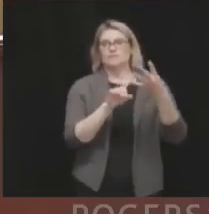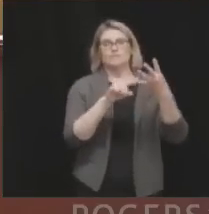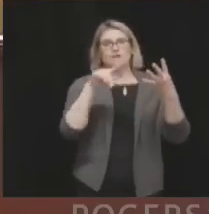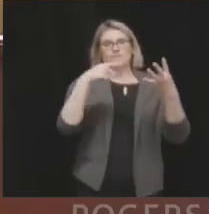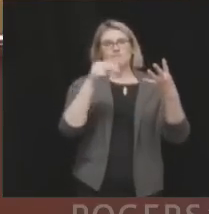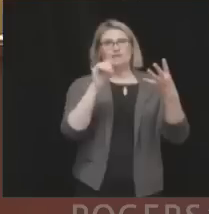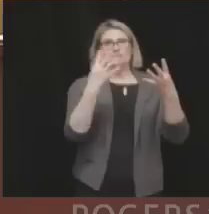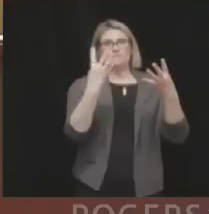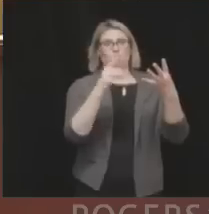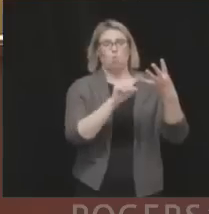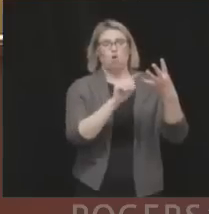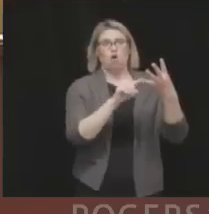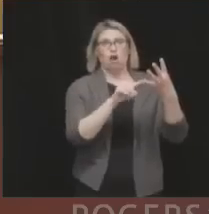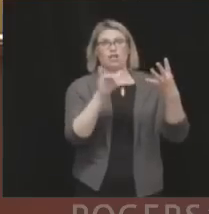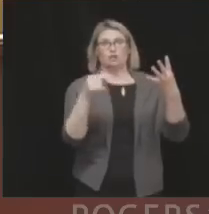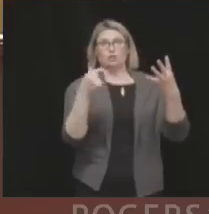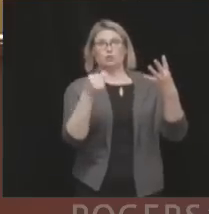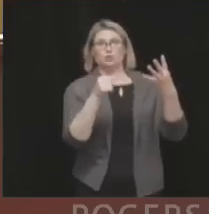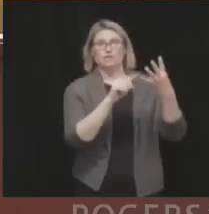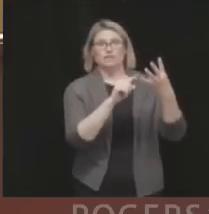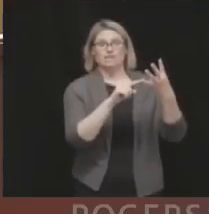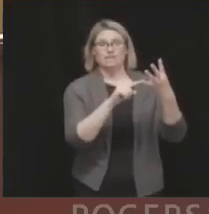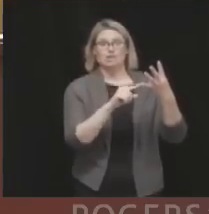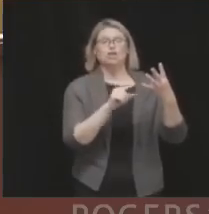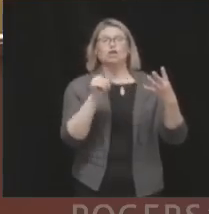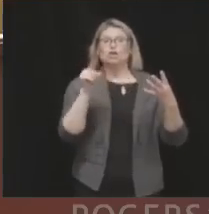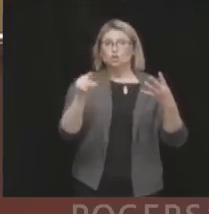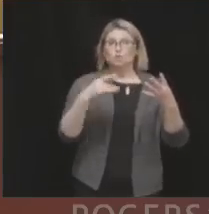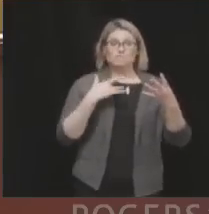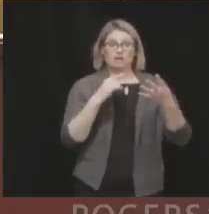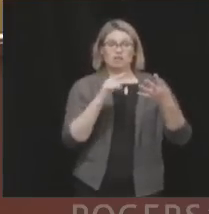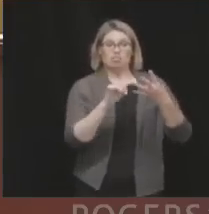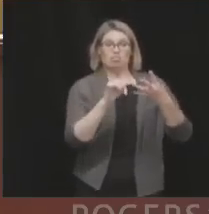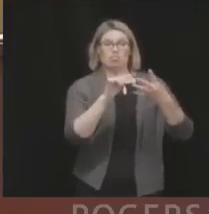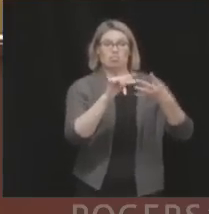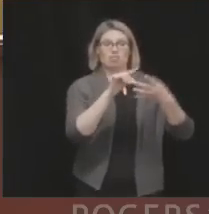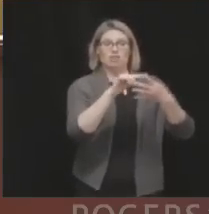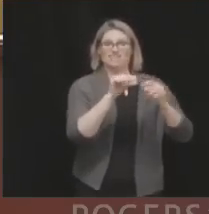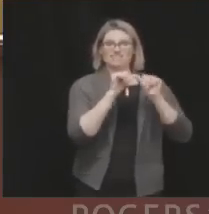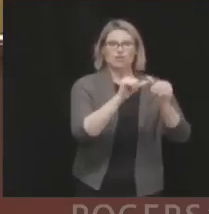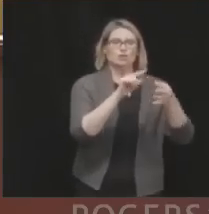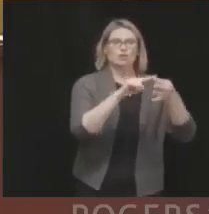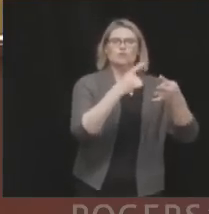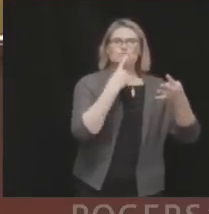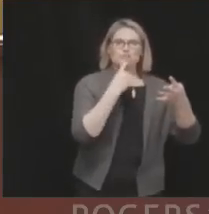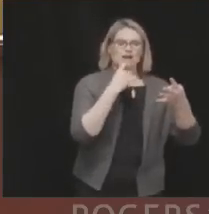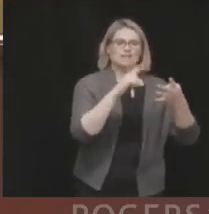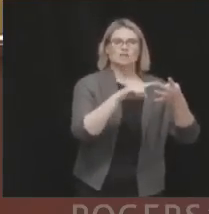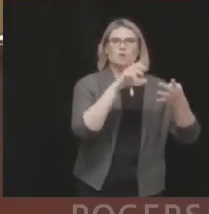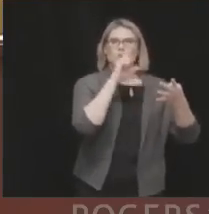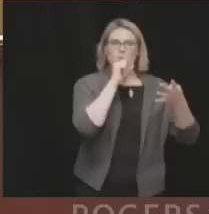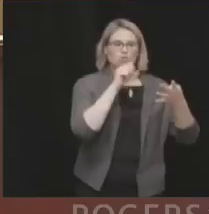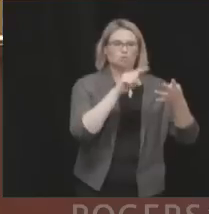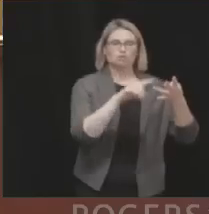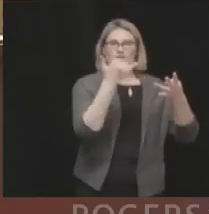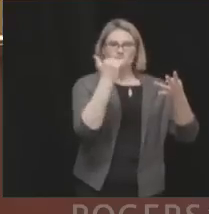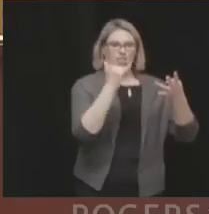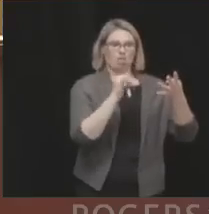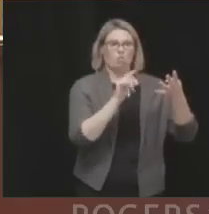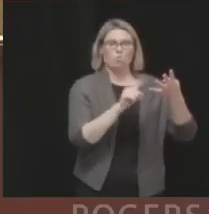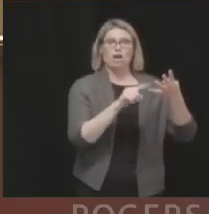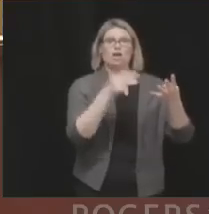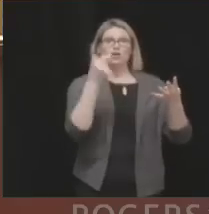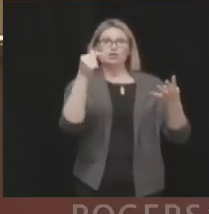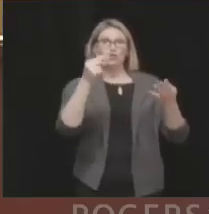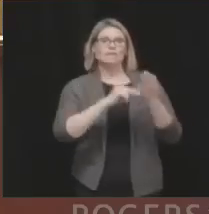mass gatherings, and no one going to bars for the next year to a year and a half at least. How